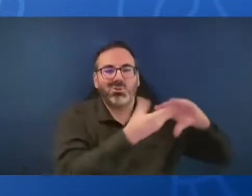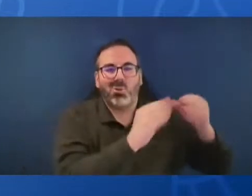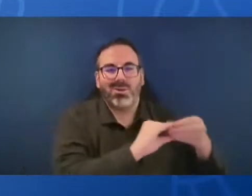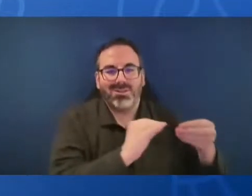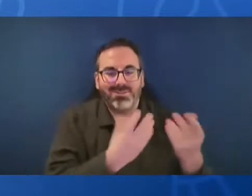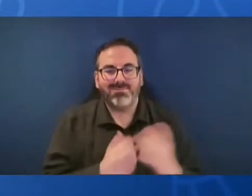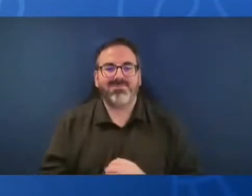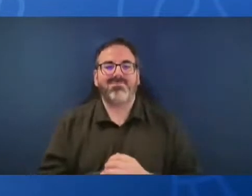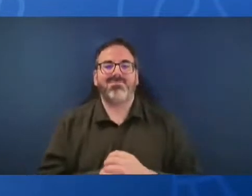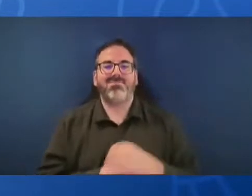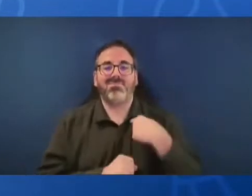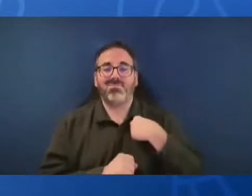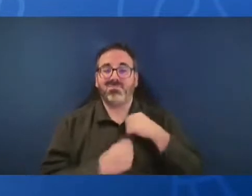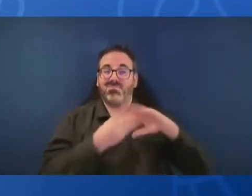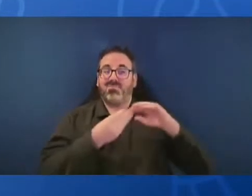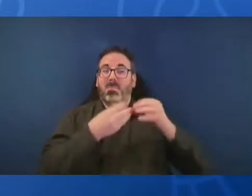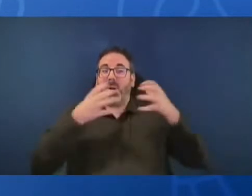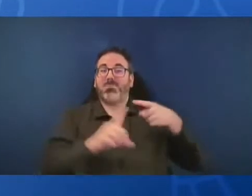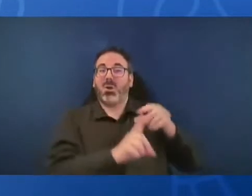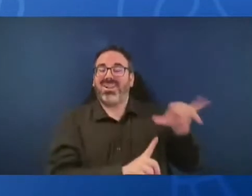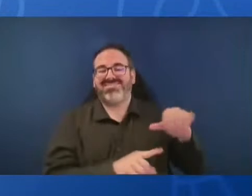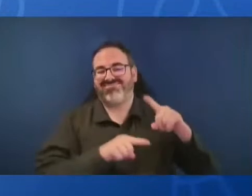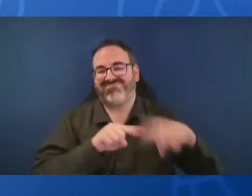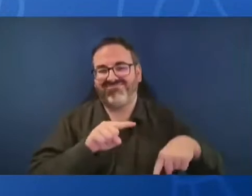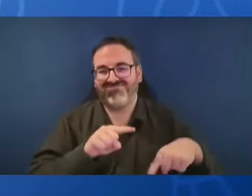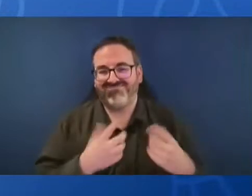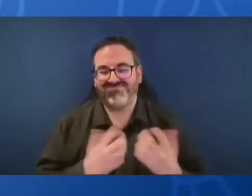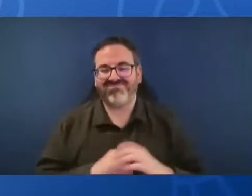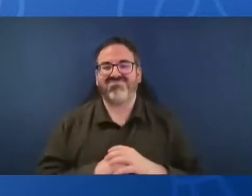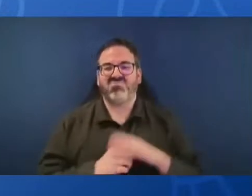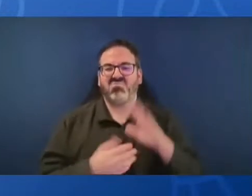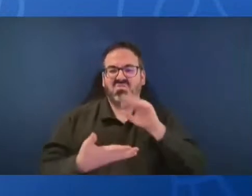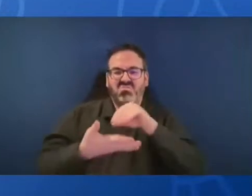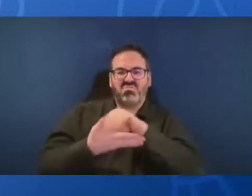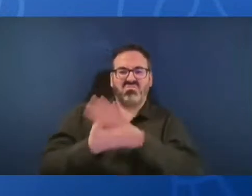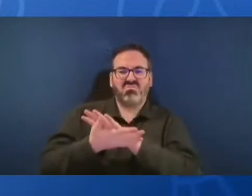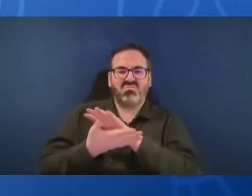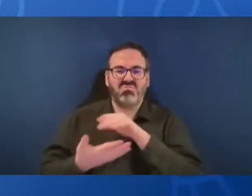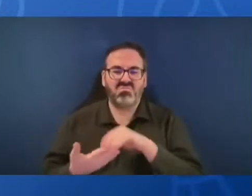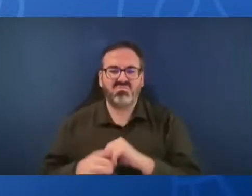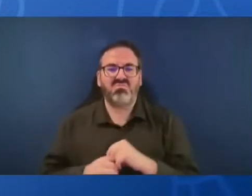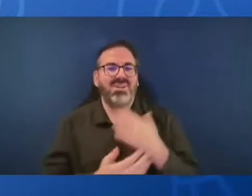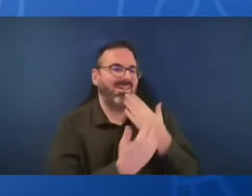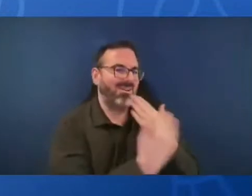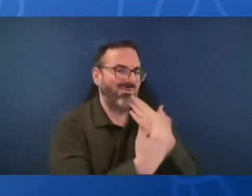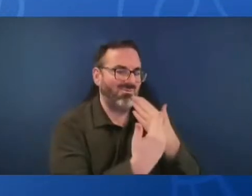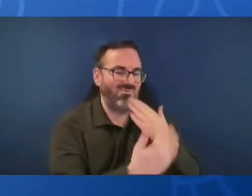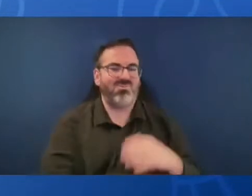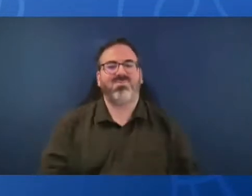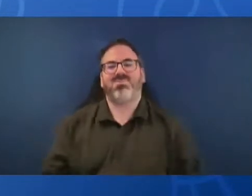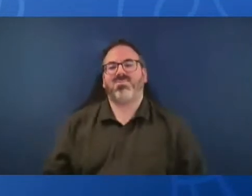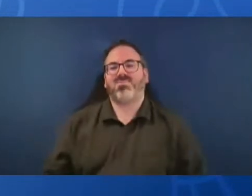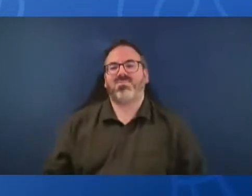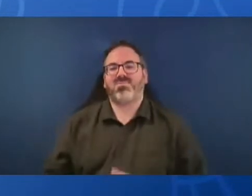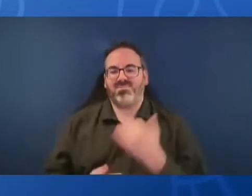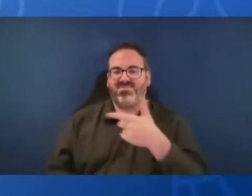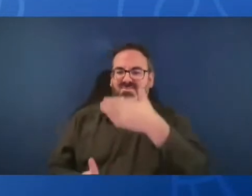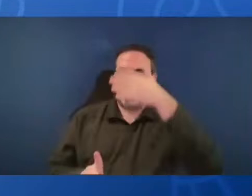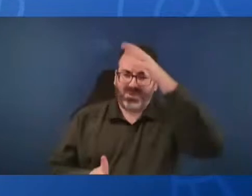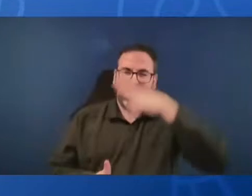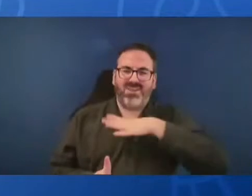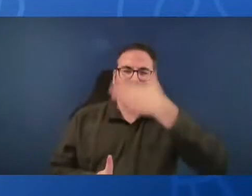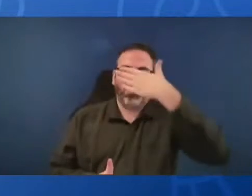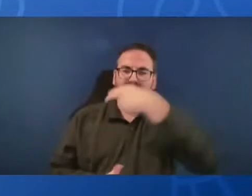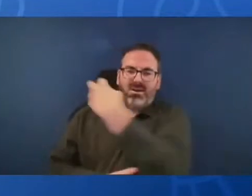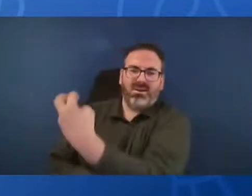much. I think, the gentleman in front of you, sir. Go ahead. Thank you, Tammy. Daniele Compatangelo for LA7, Italian